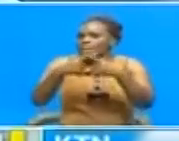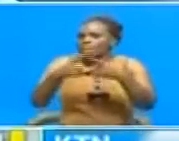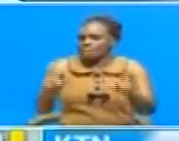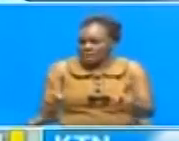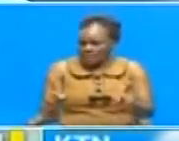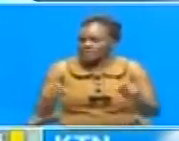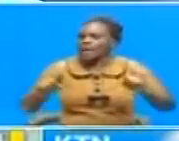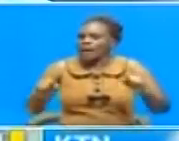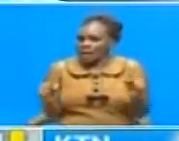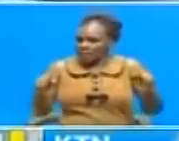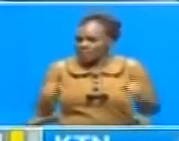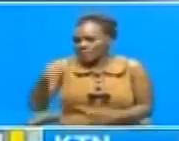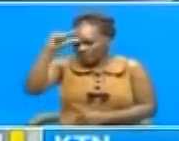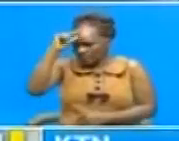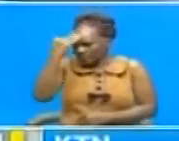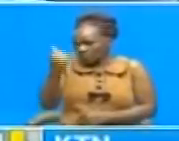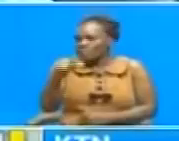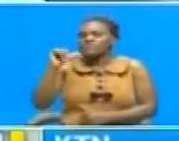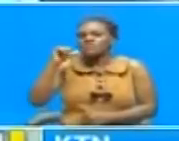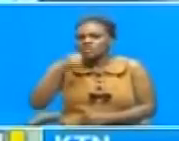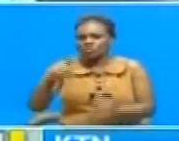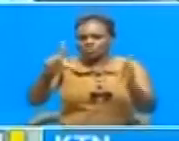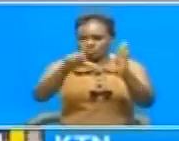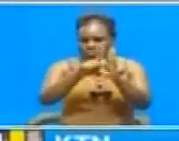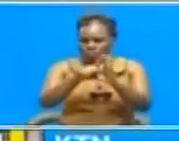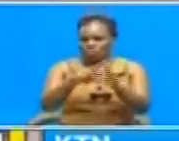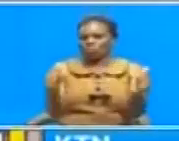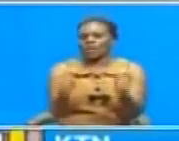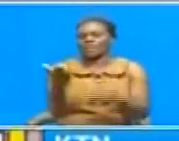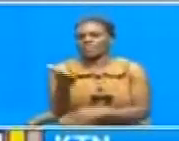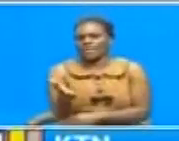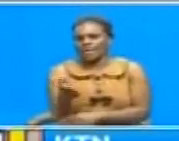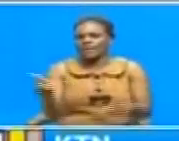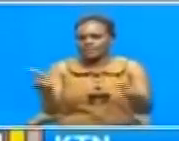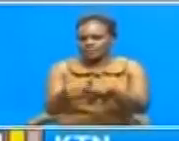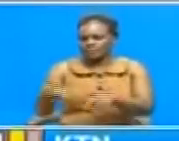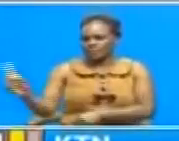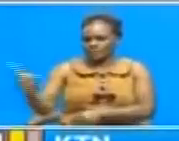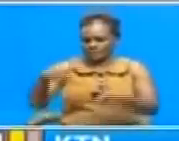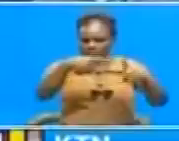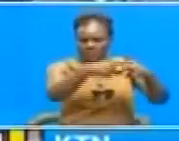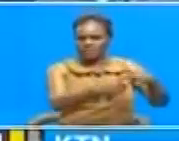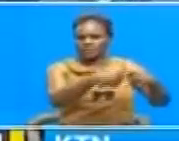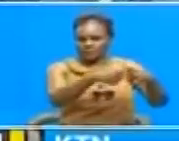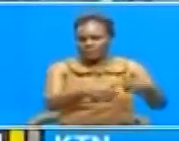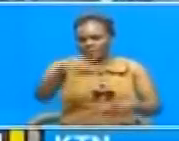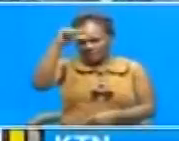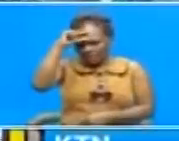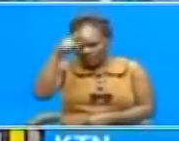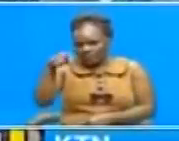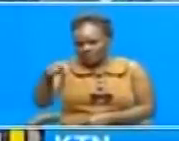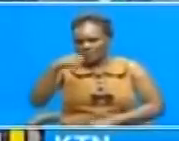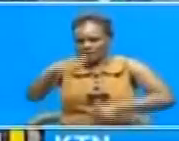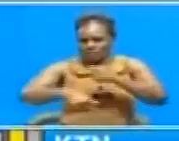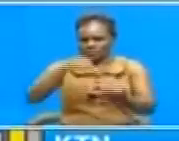we are grateful to the government because the new rules of origin are now in place. According to the Ministry of Industrialization, the government is